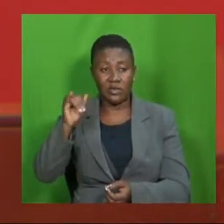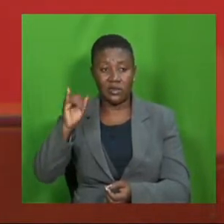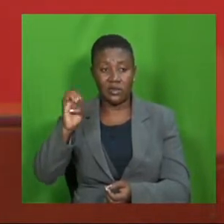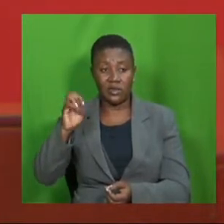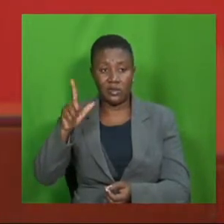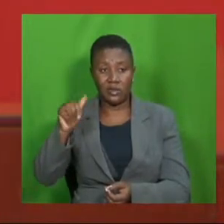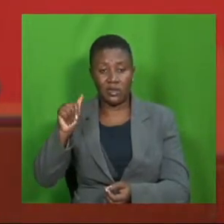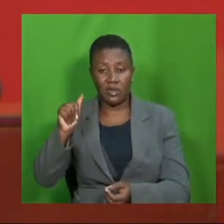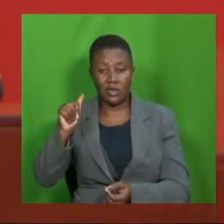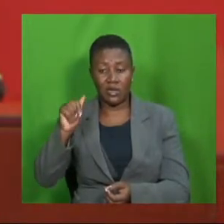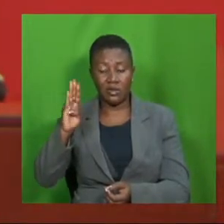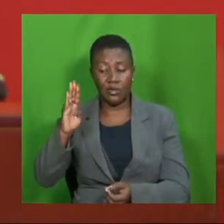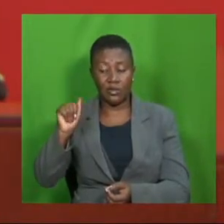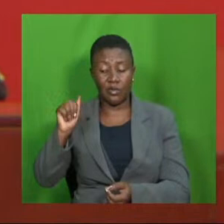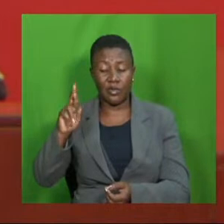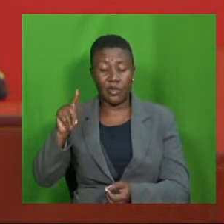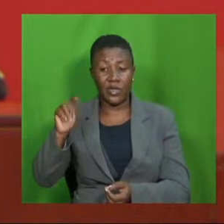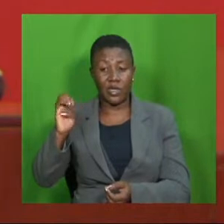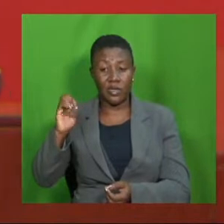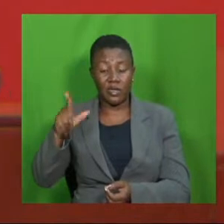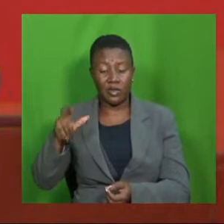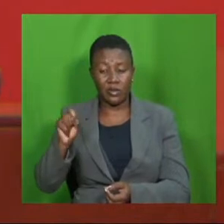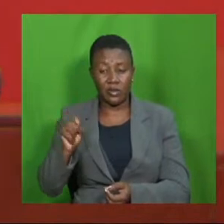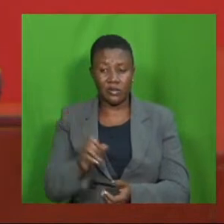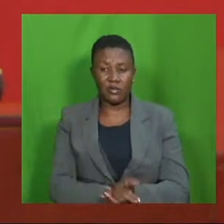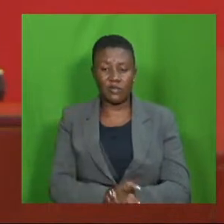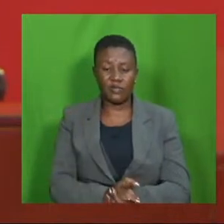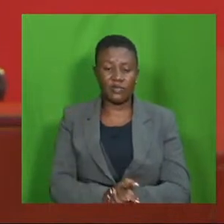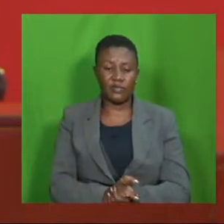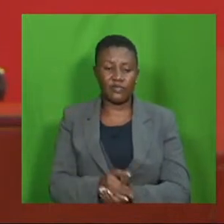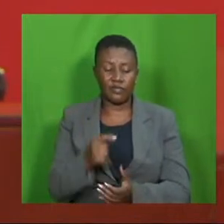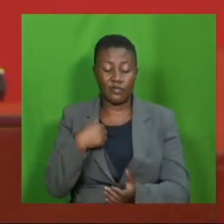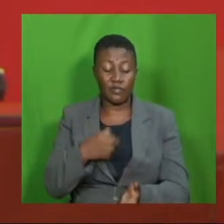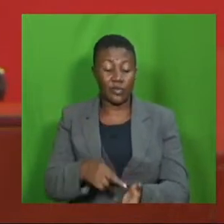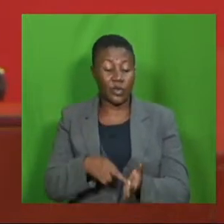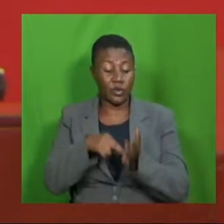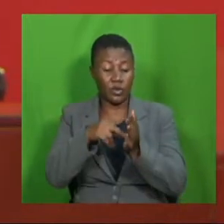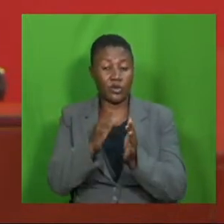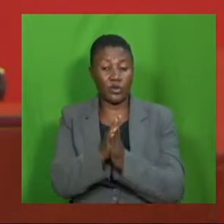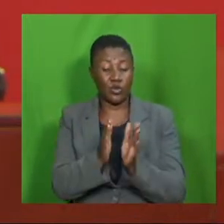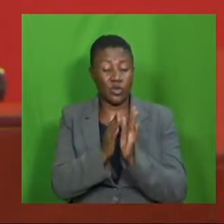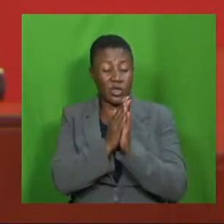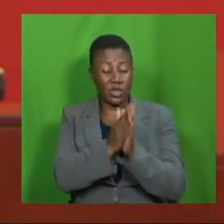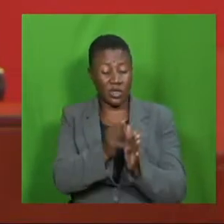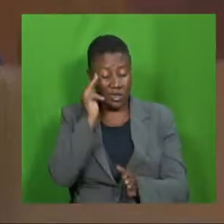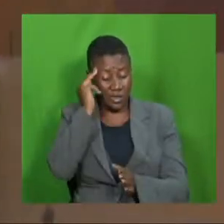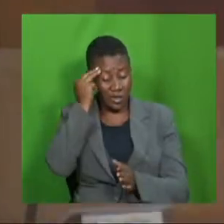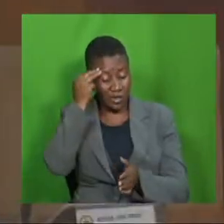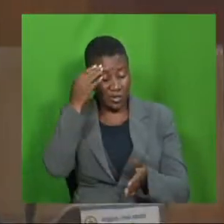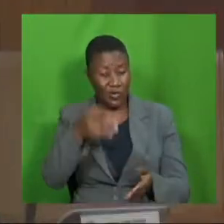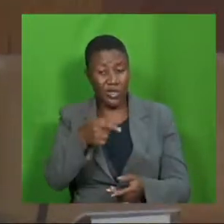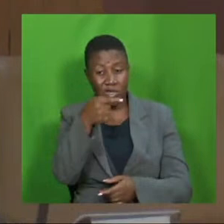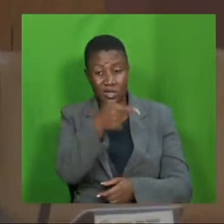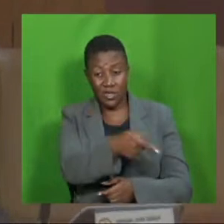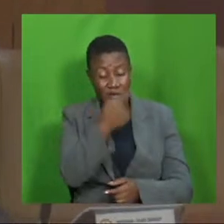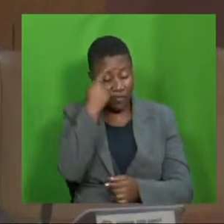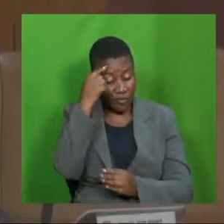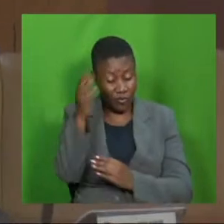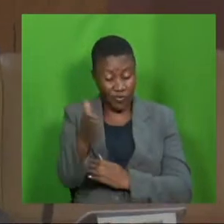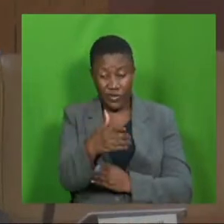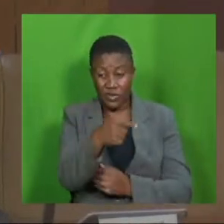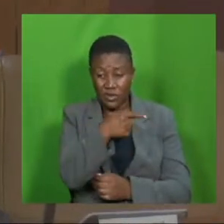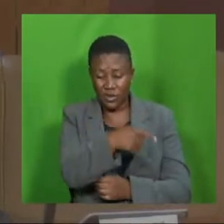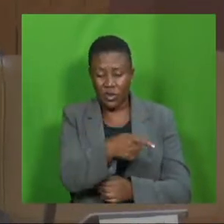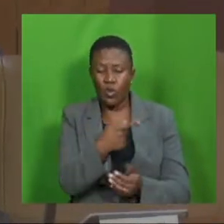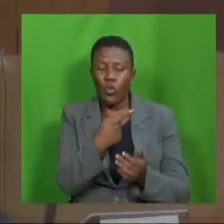Thank you, Mr. Speaker. I rise to ask the Minister for Fisheries and Aquaculture Development what